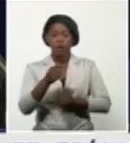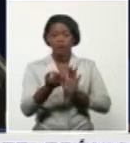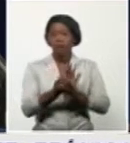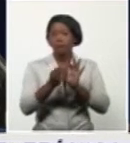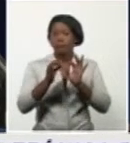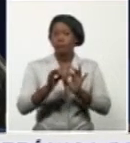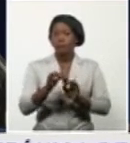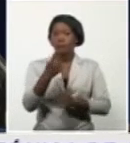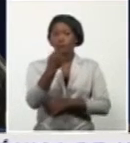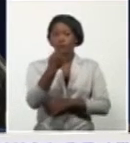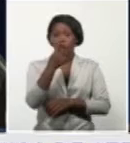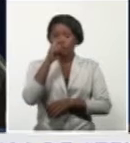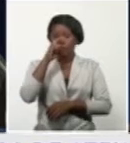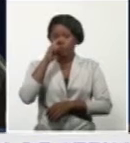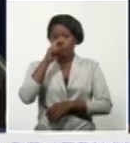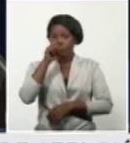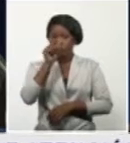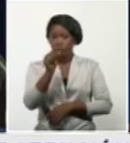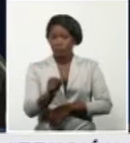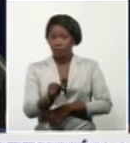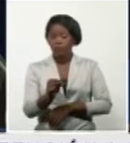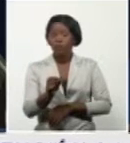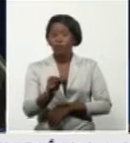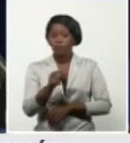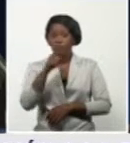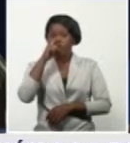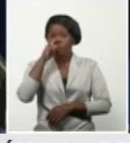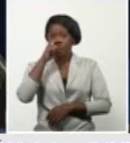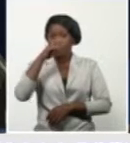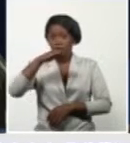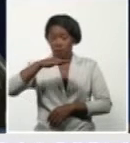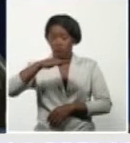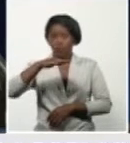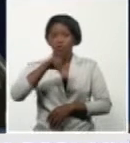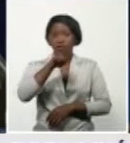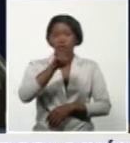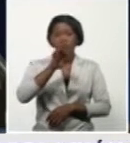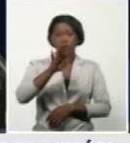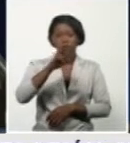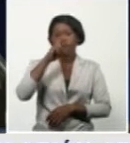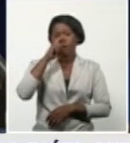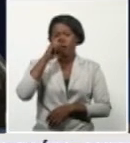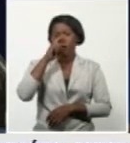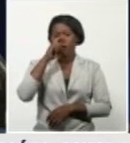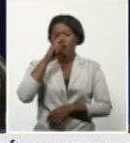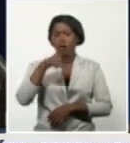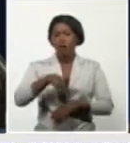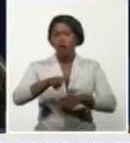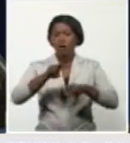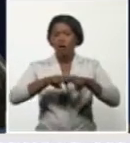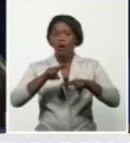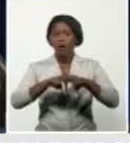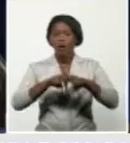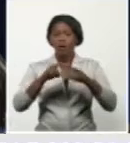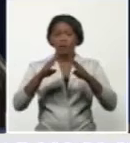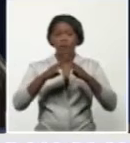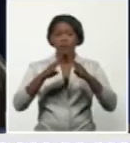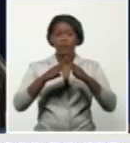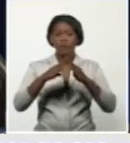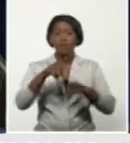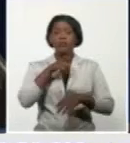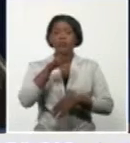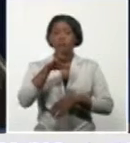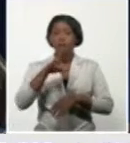Of the cases diagnosed yesterday, one 18-year-old girl was identified from several municipalities in